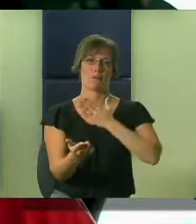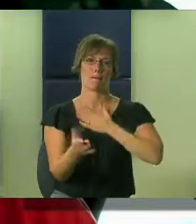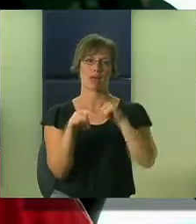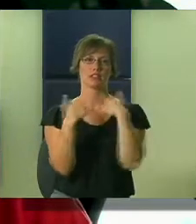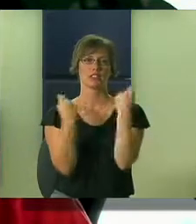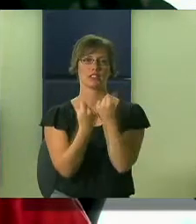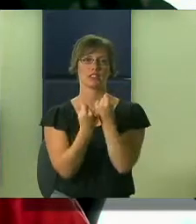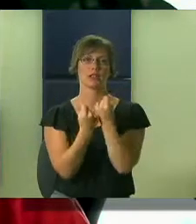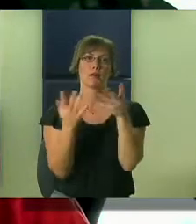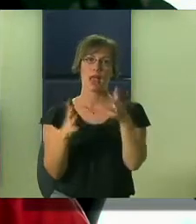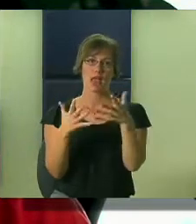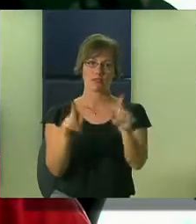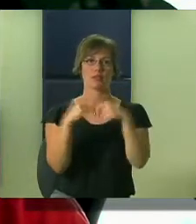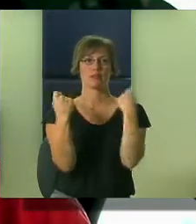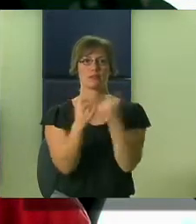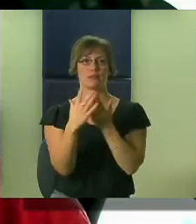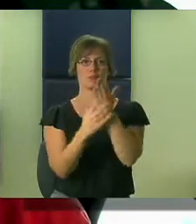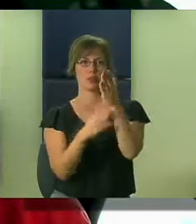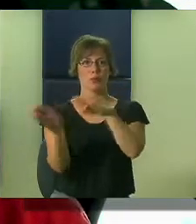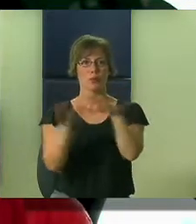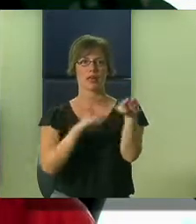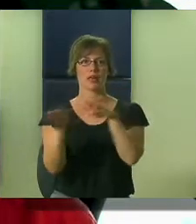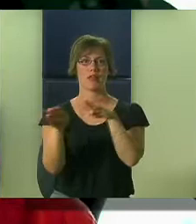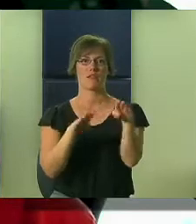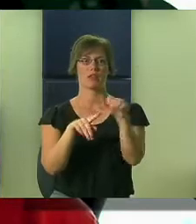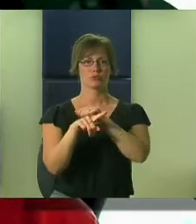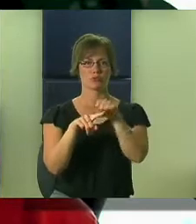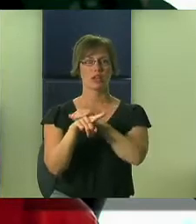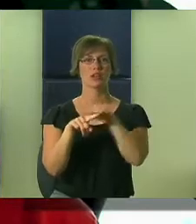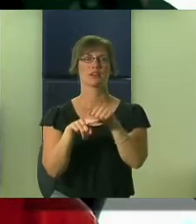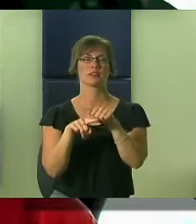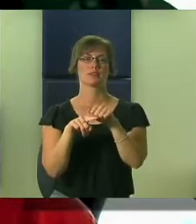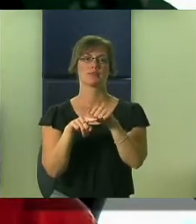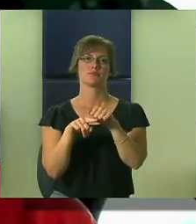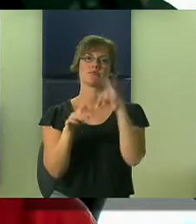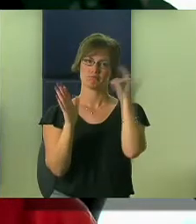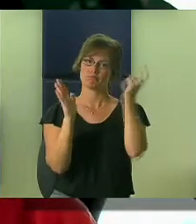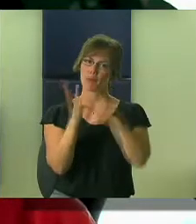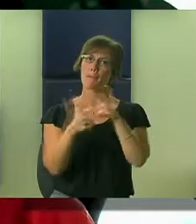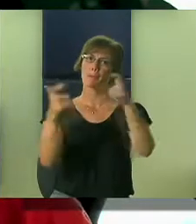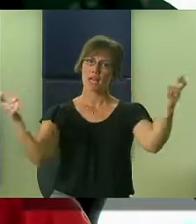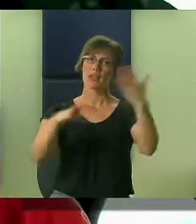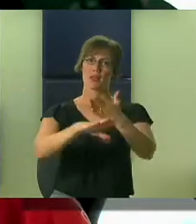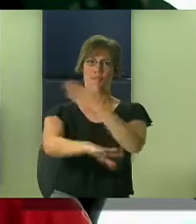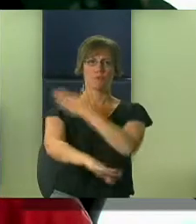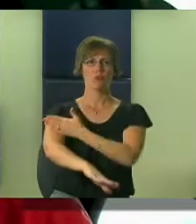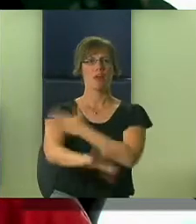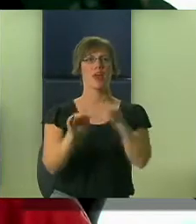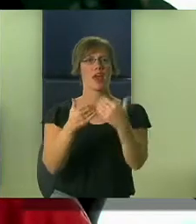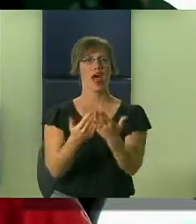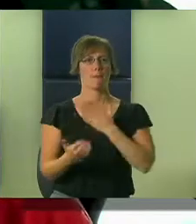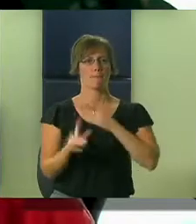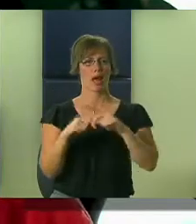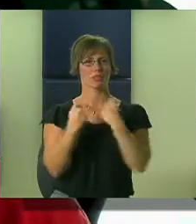ideas that they can give to my team. After my team has been through the behavior trainings,